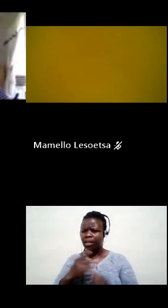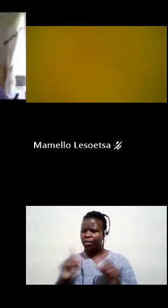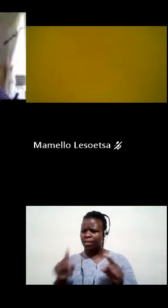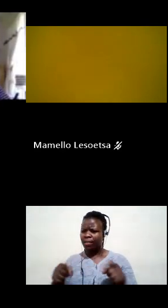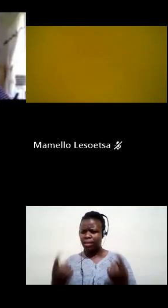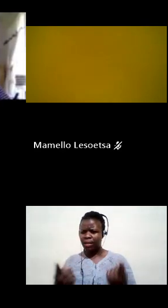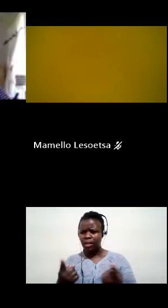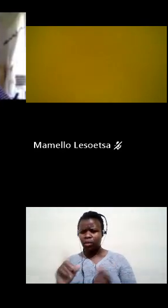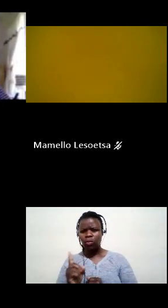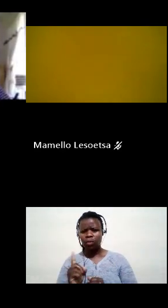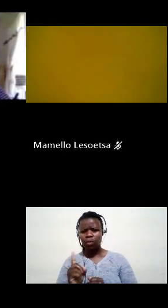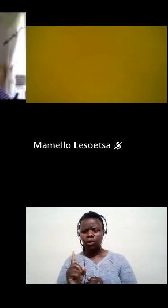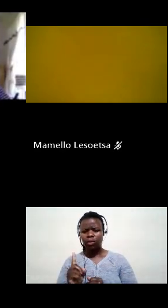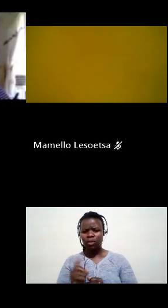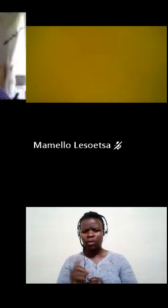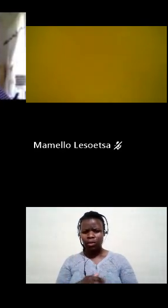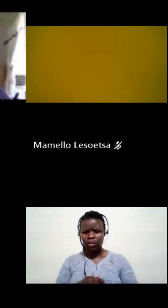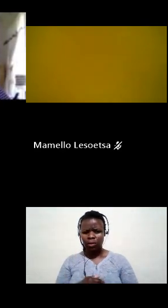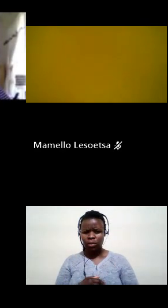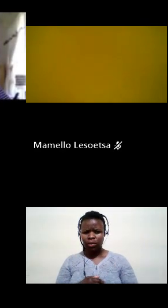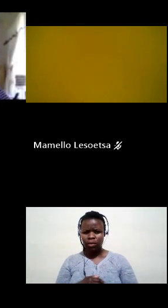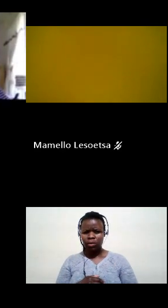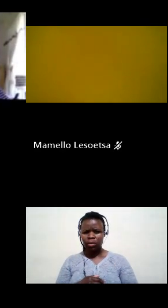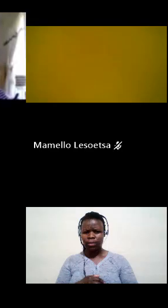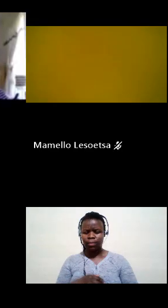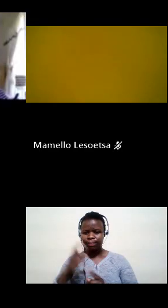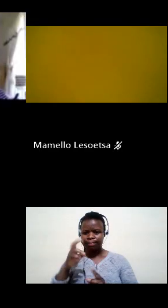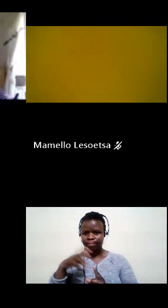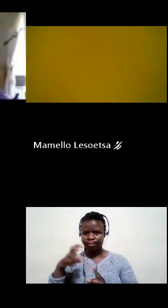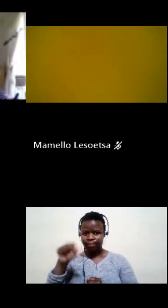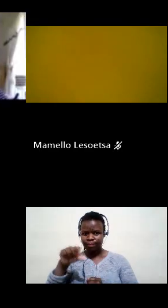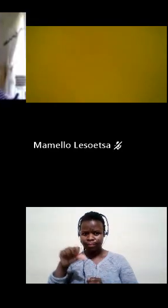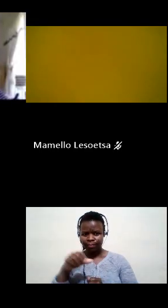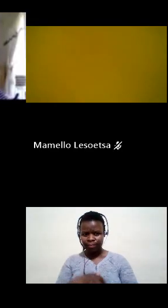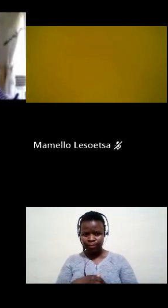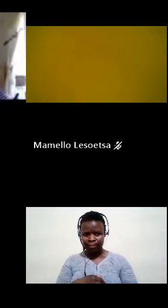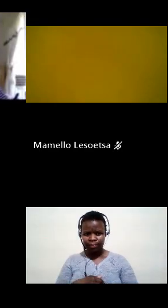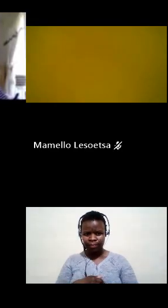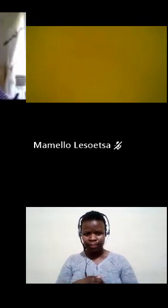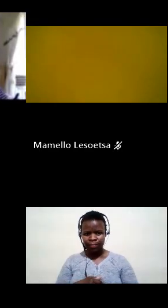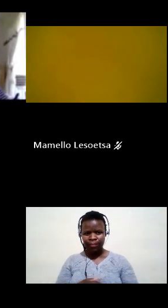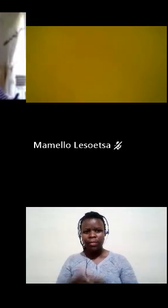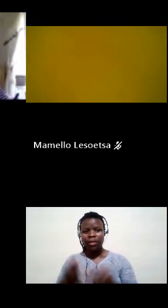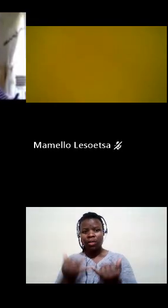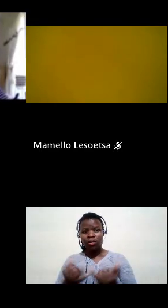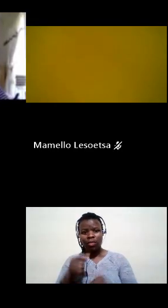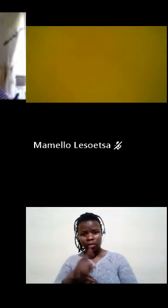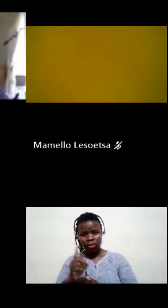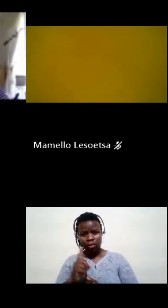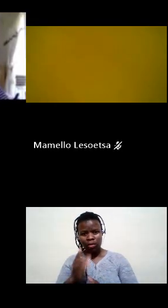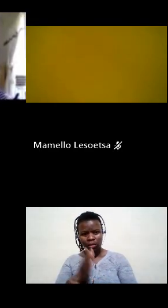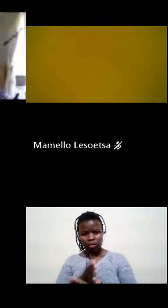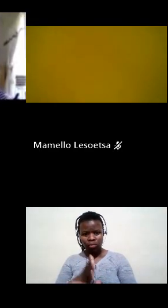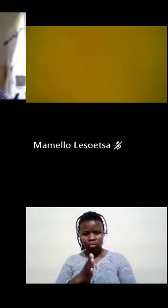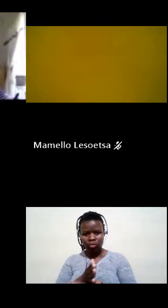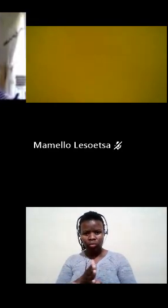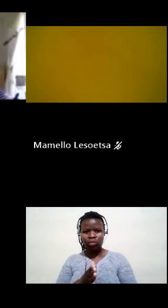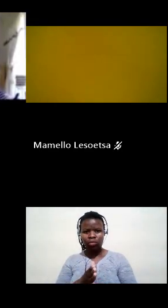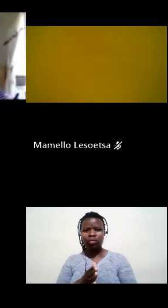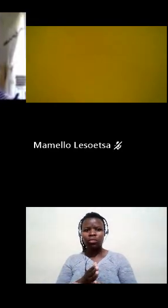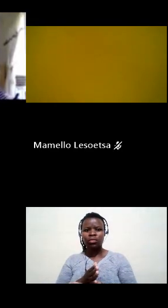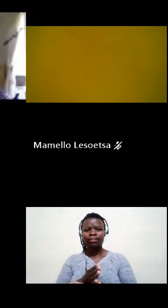brick for my feet to rest on. I know someone said, a sturdy step stool. That would have been nice. But if we didn't